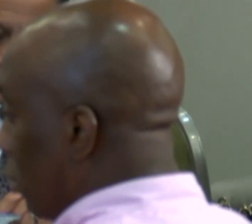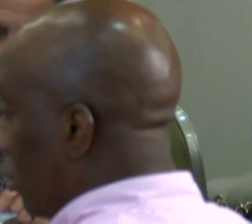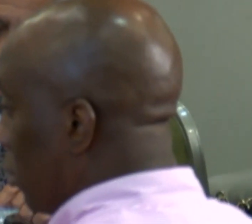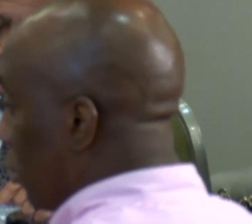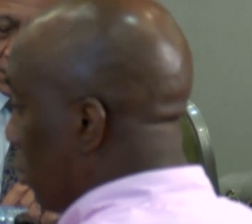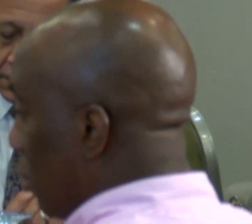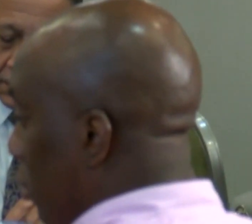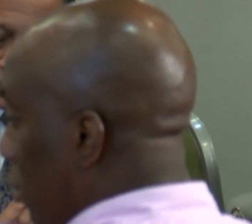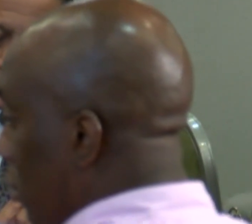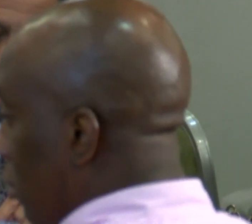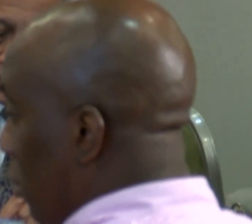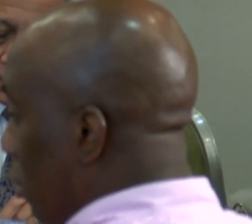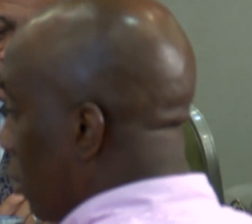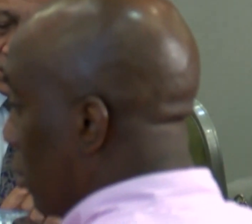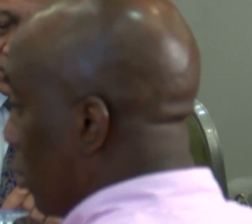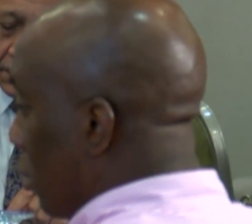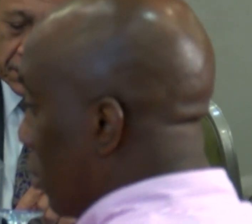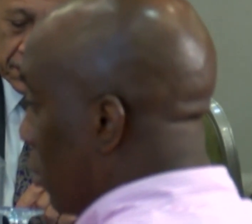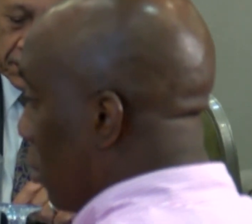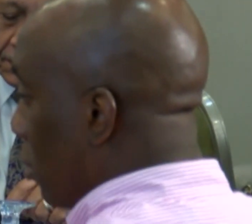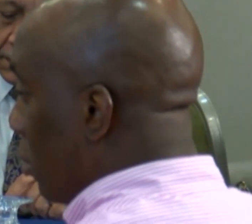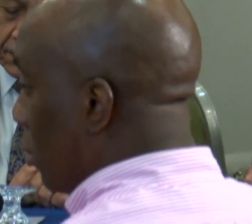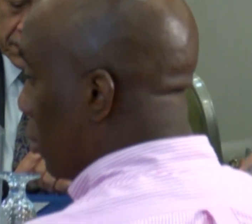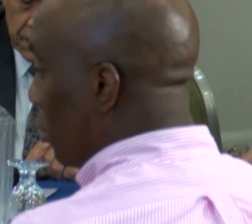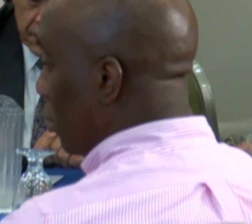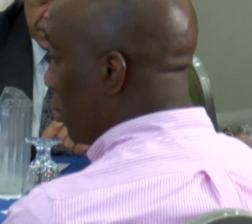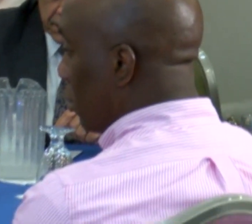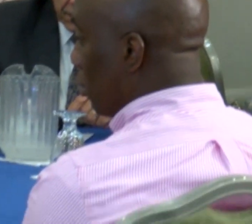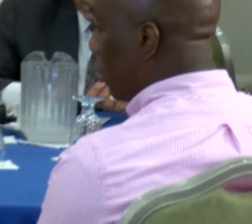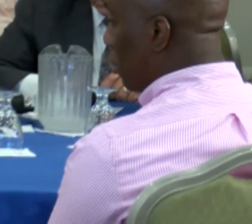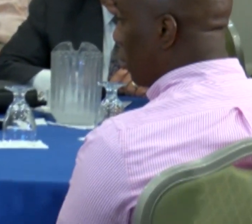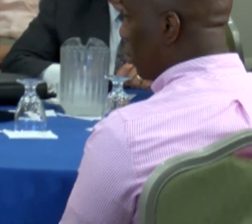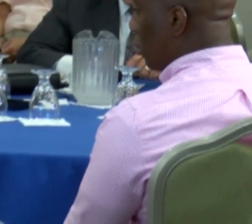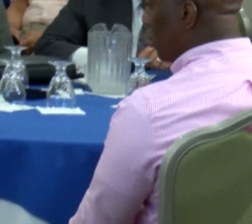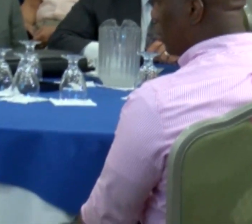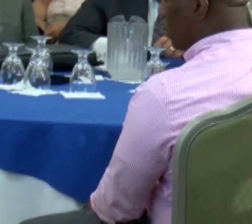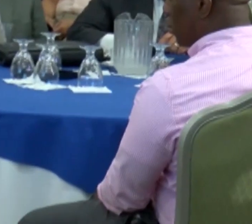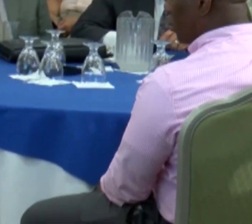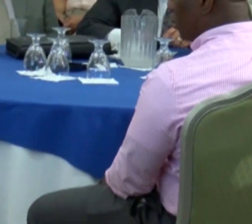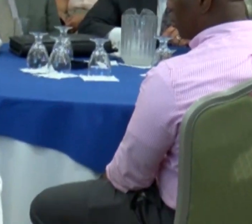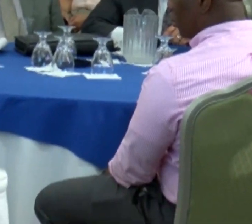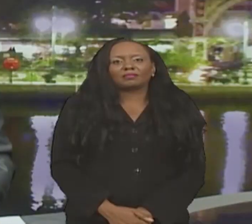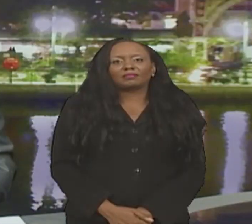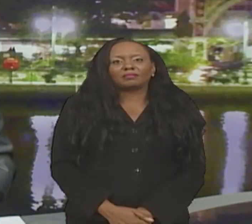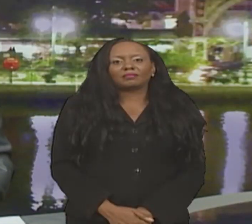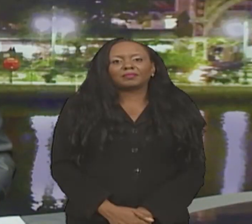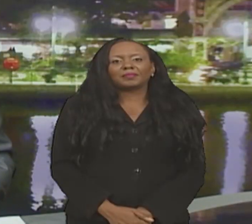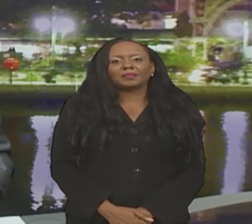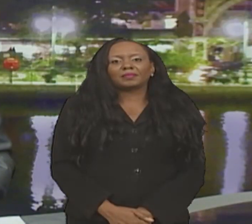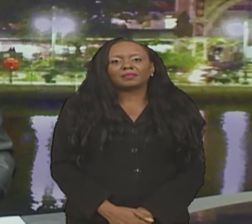to create the platform for the marketing thrust of Destination Barbados.